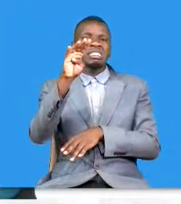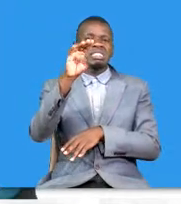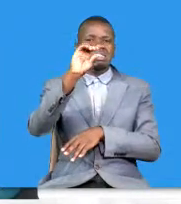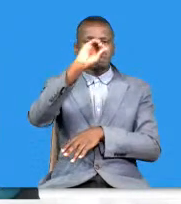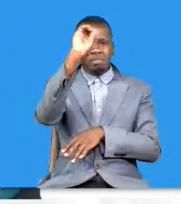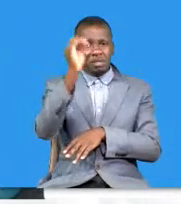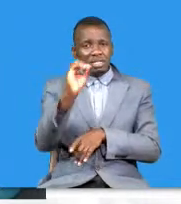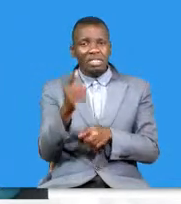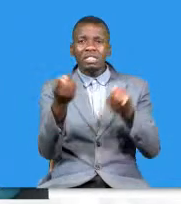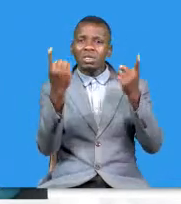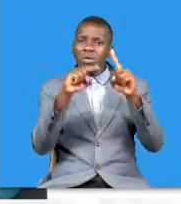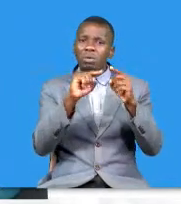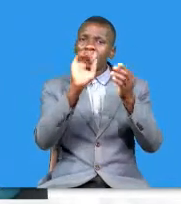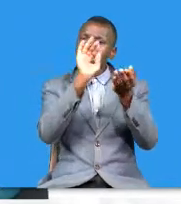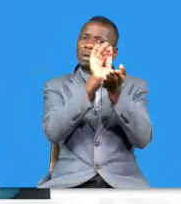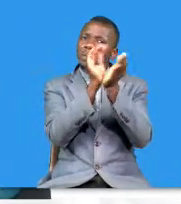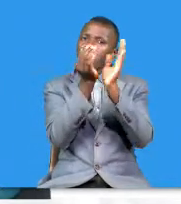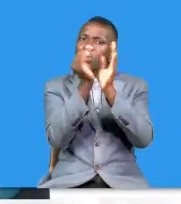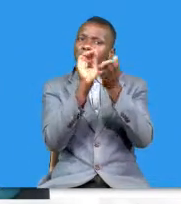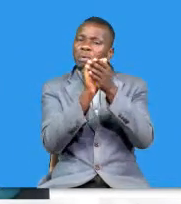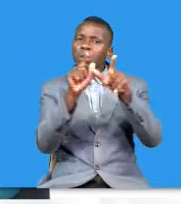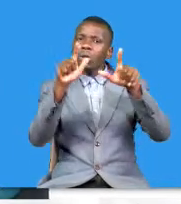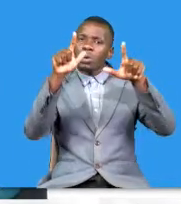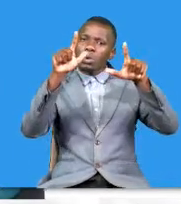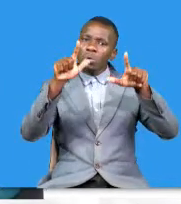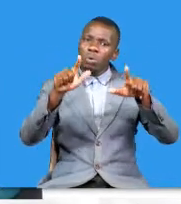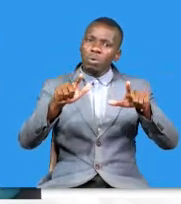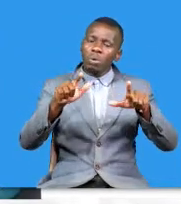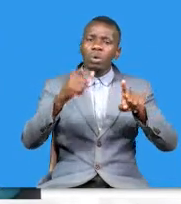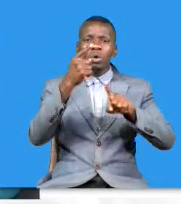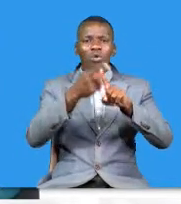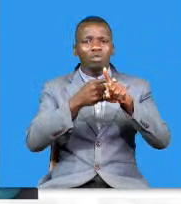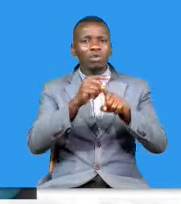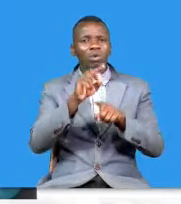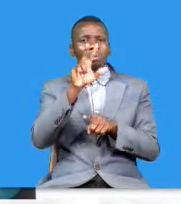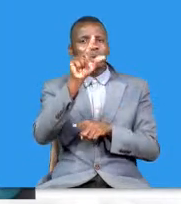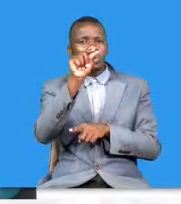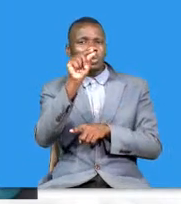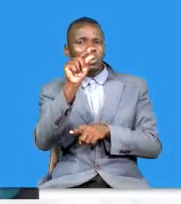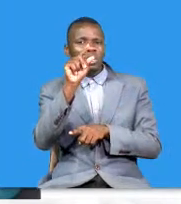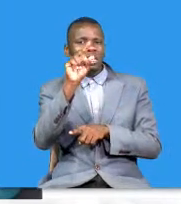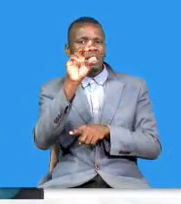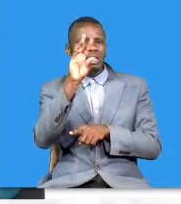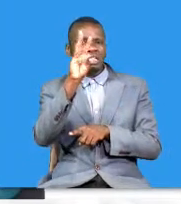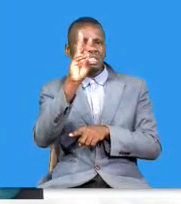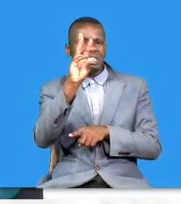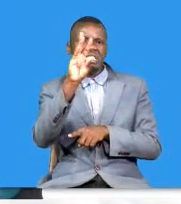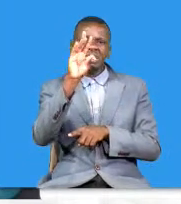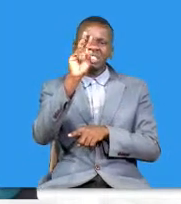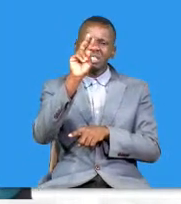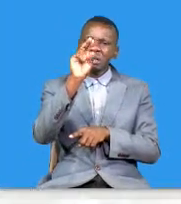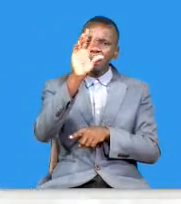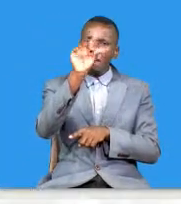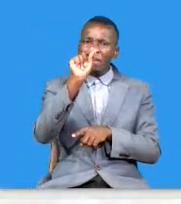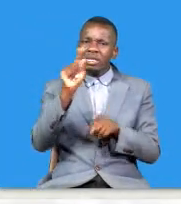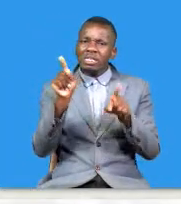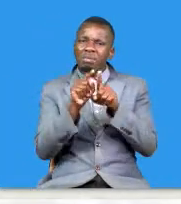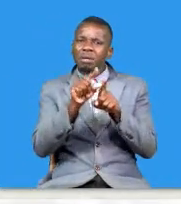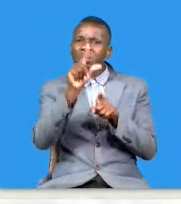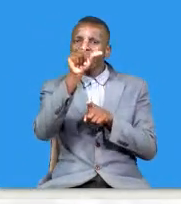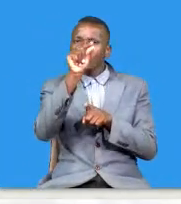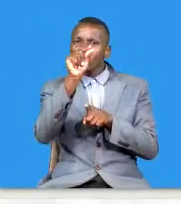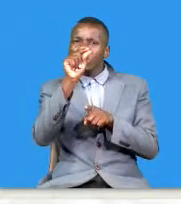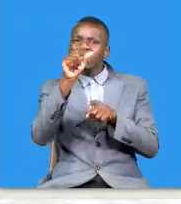wood fuel consumption from the current 8% to at least 20% by the year 2030.